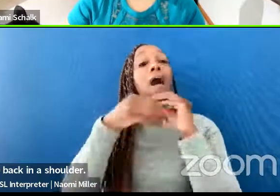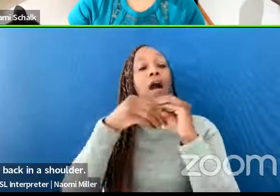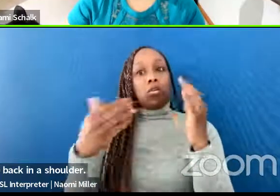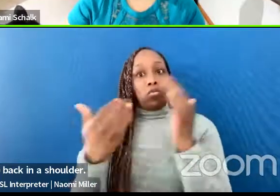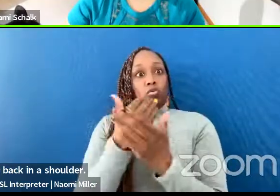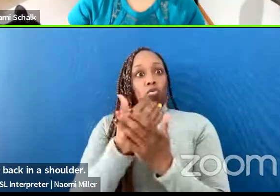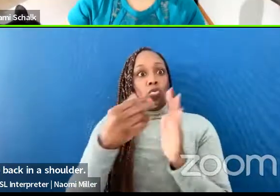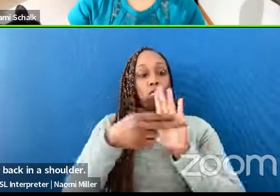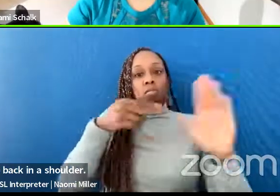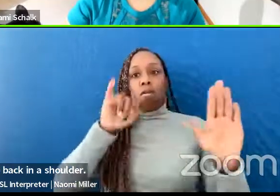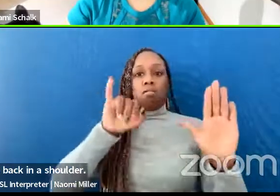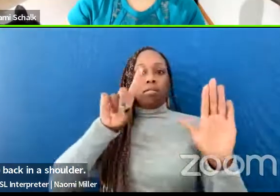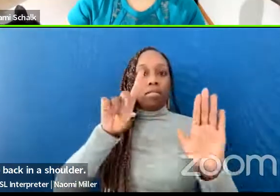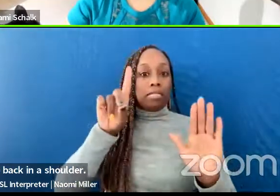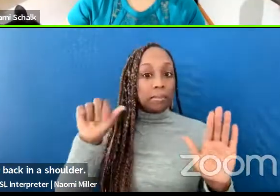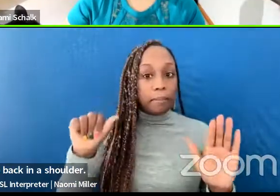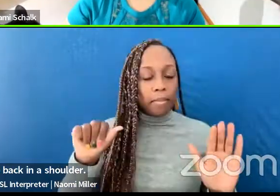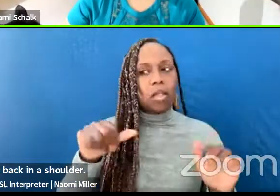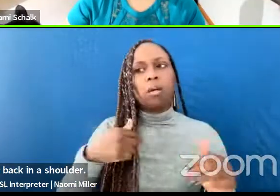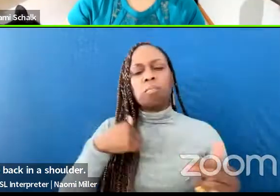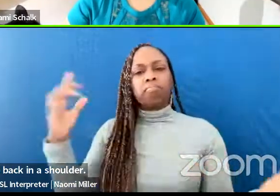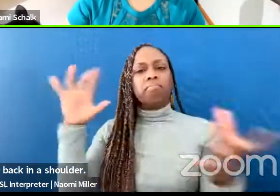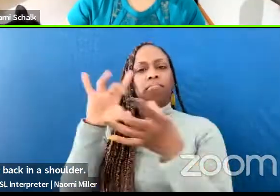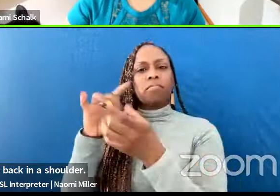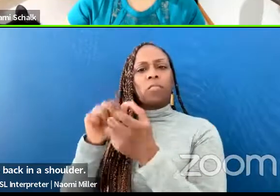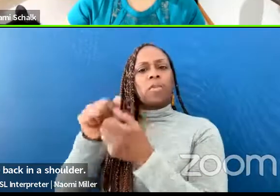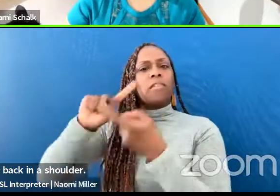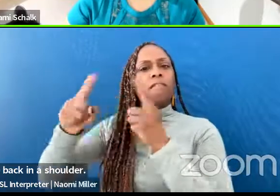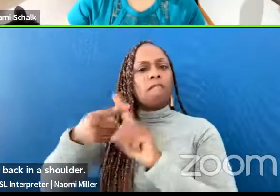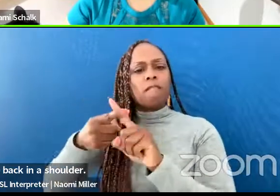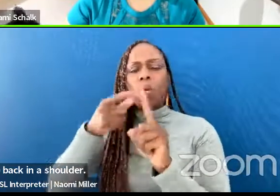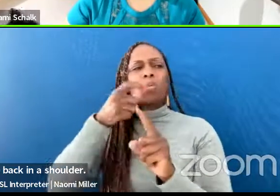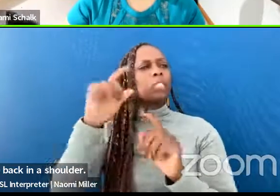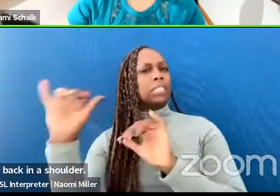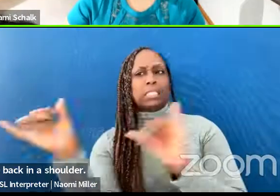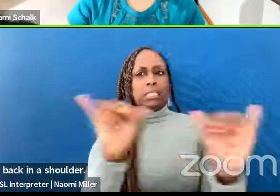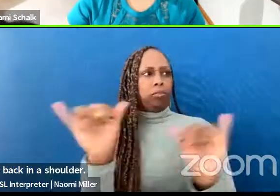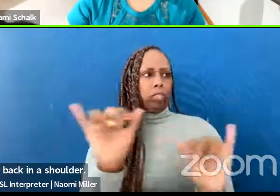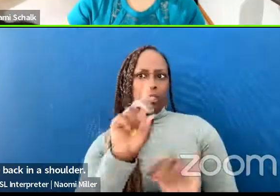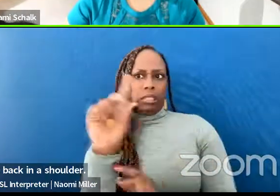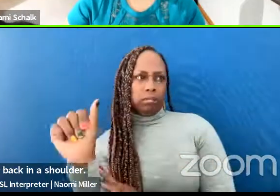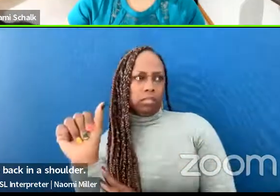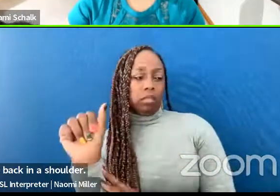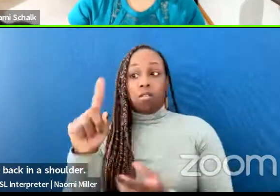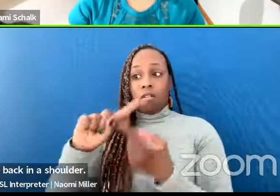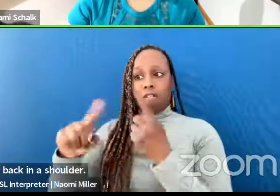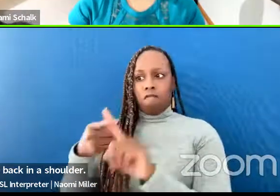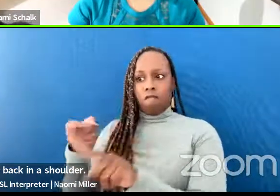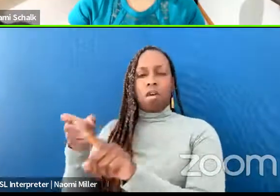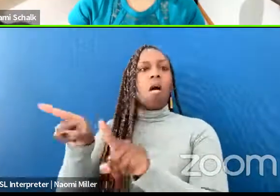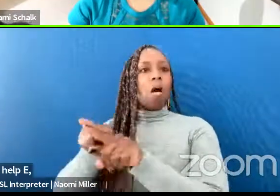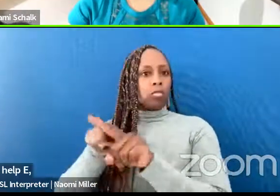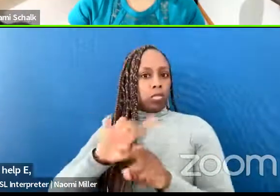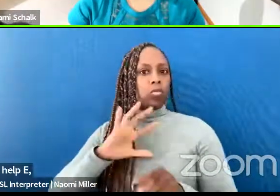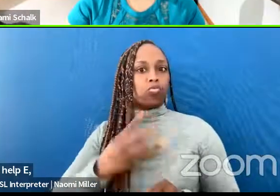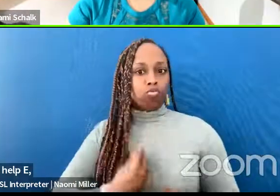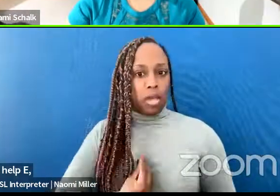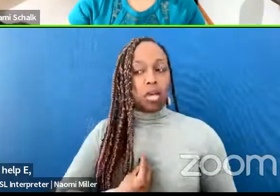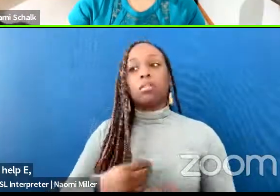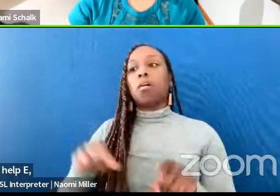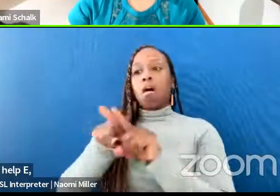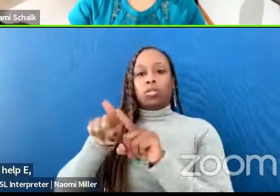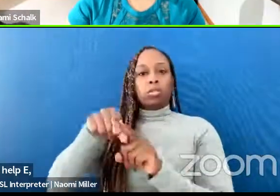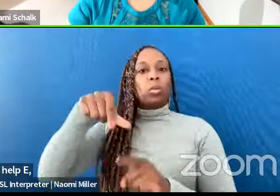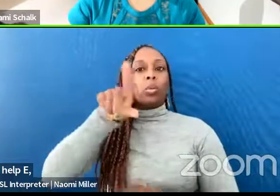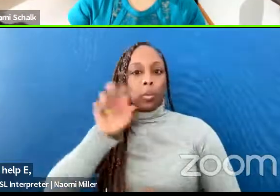disability identity, we connect him with a friend with a similar disability, a friend who is also trans, also